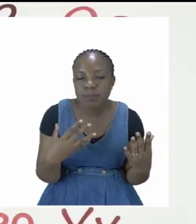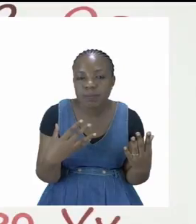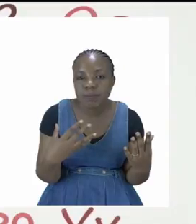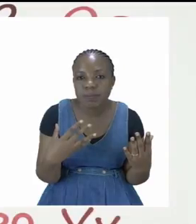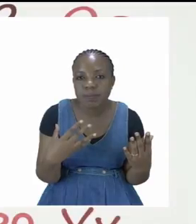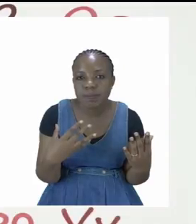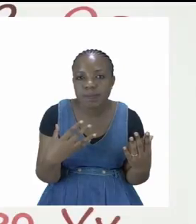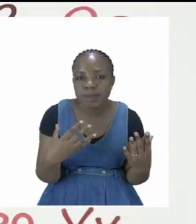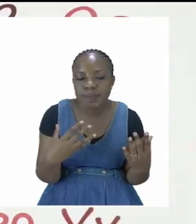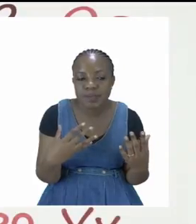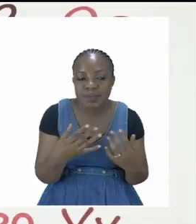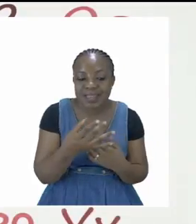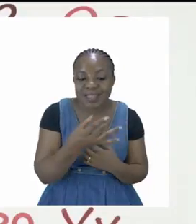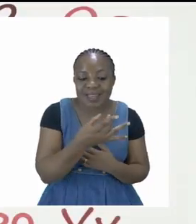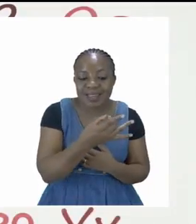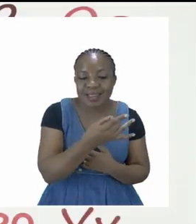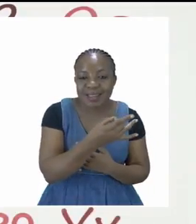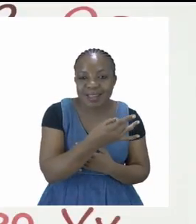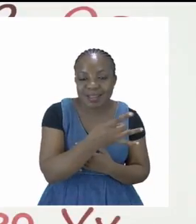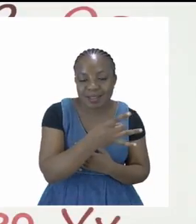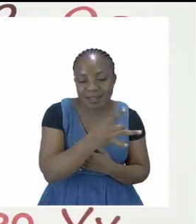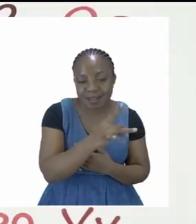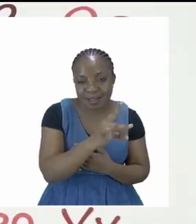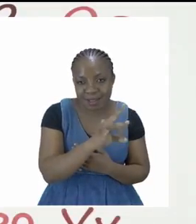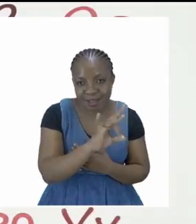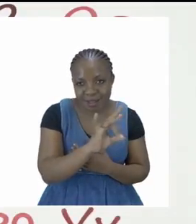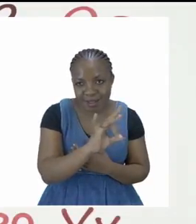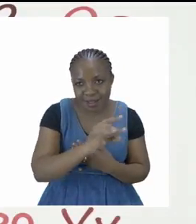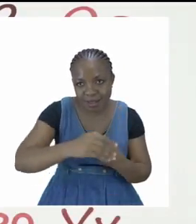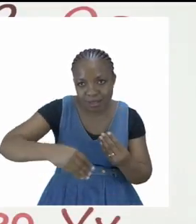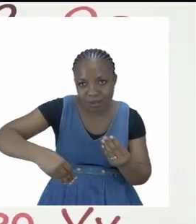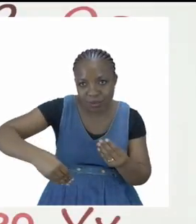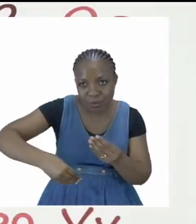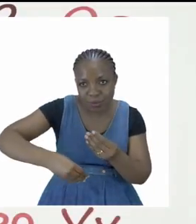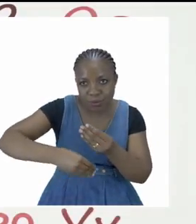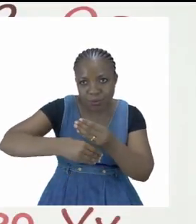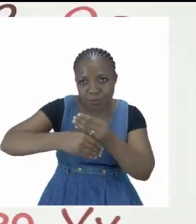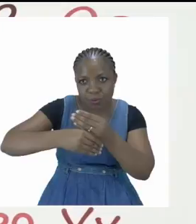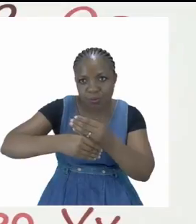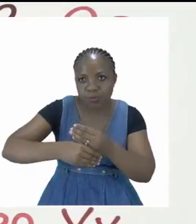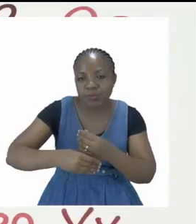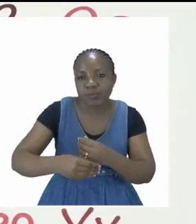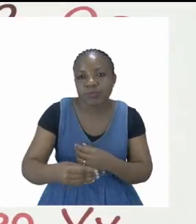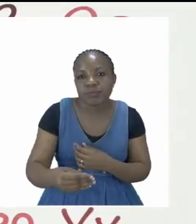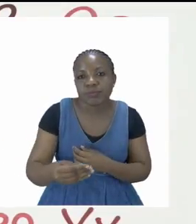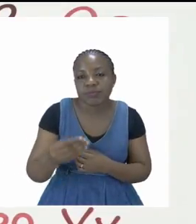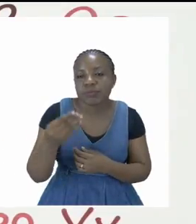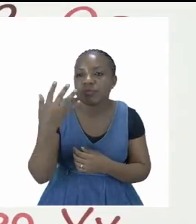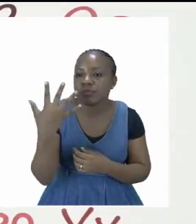5, let us use our counters. We will get our answer.